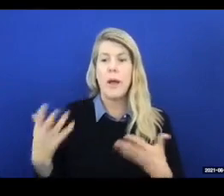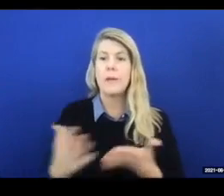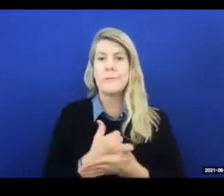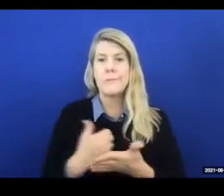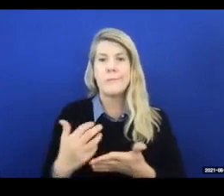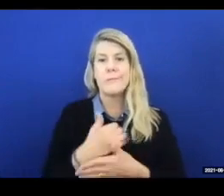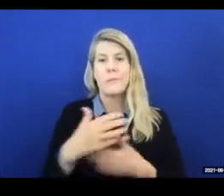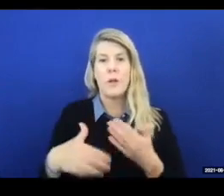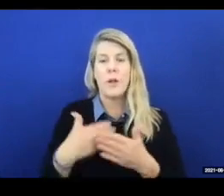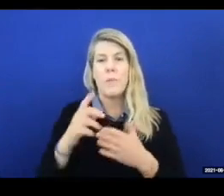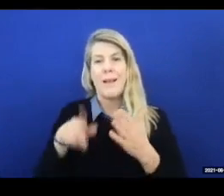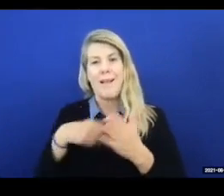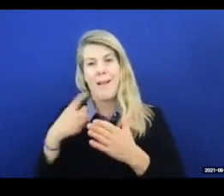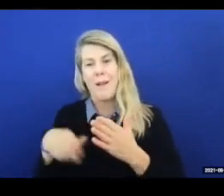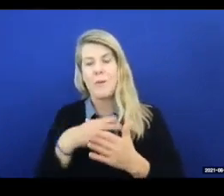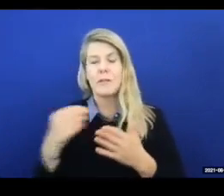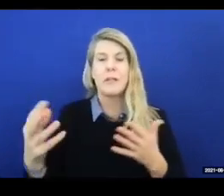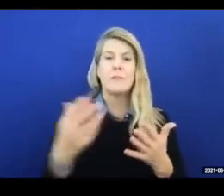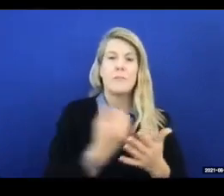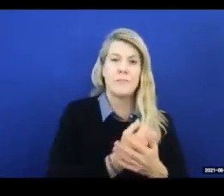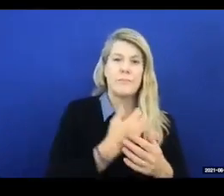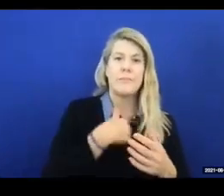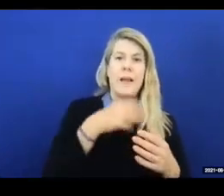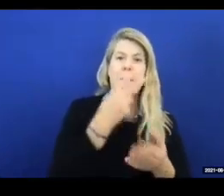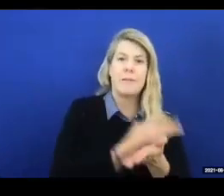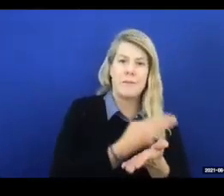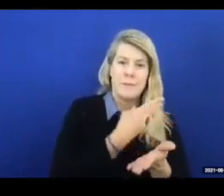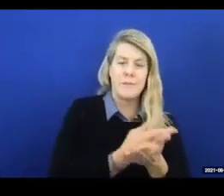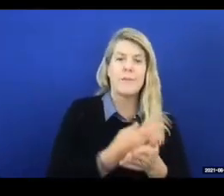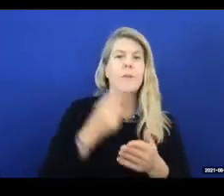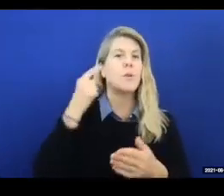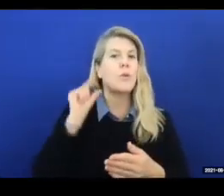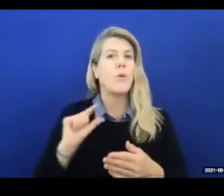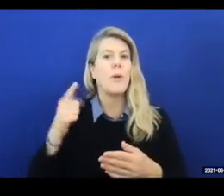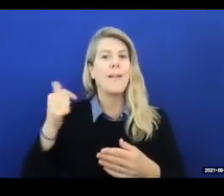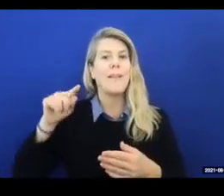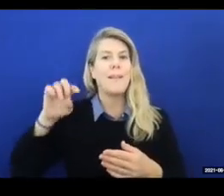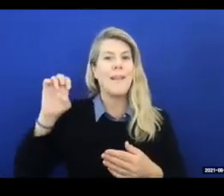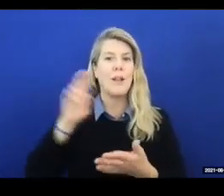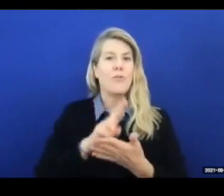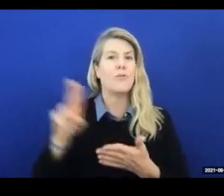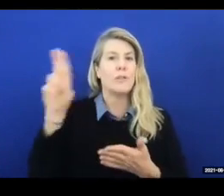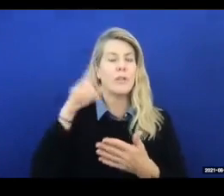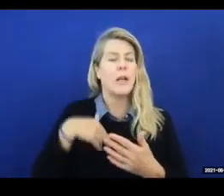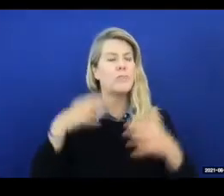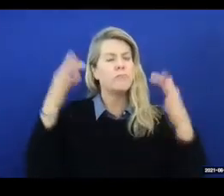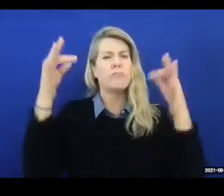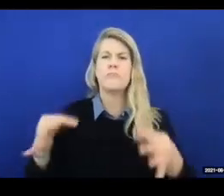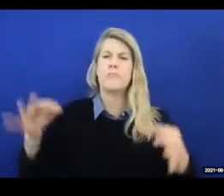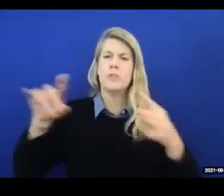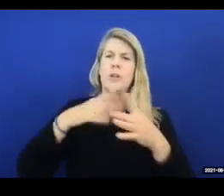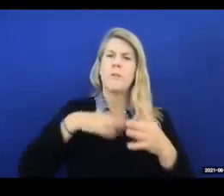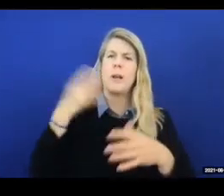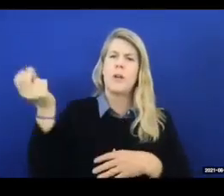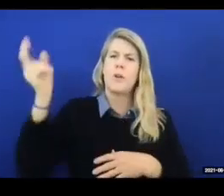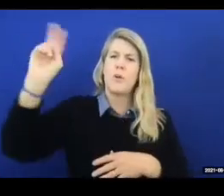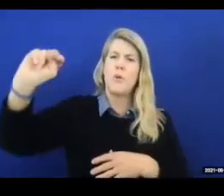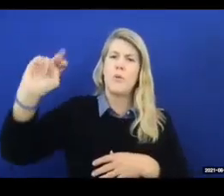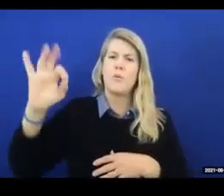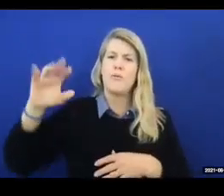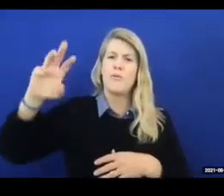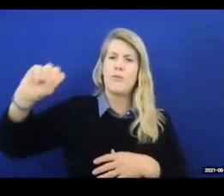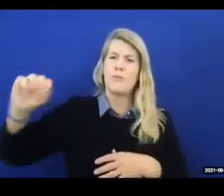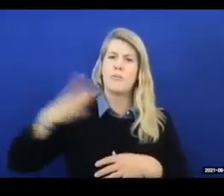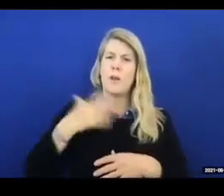hours and earning my master's in taxation from Golden Gate University, I decided to start my own accounting firm and be